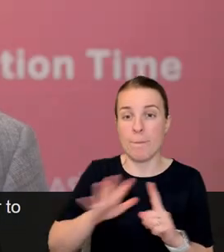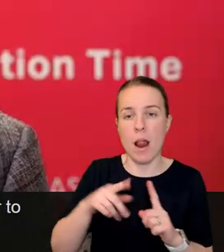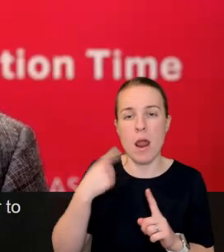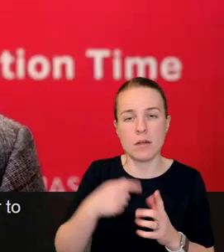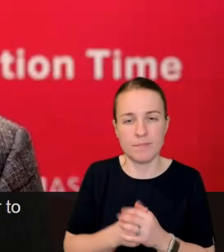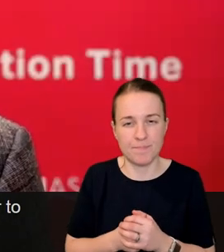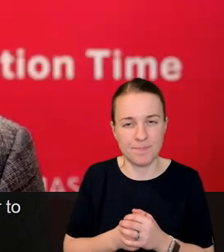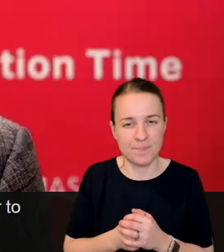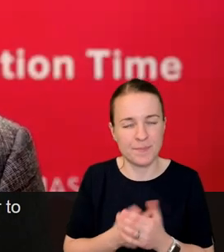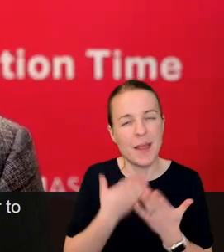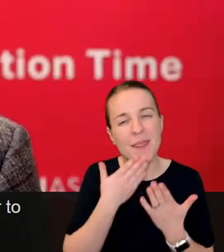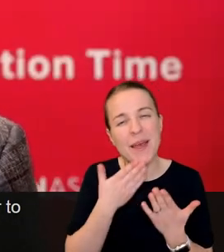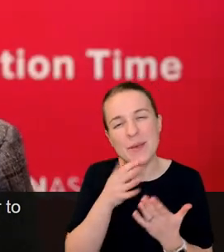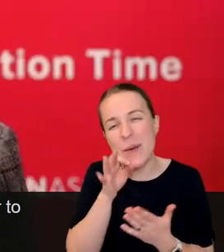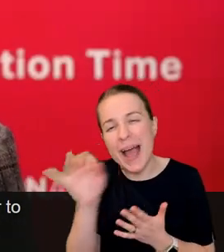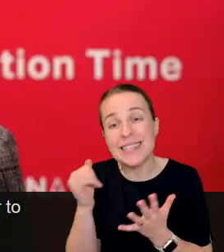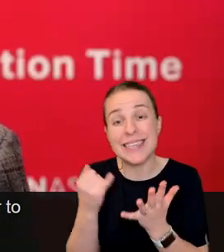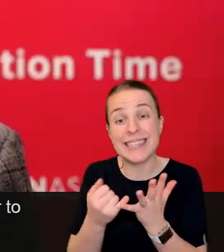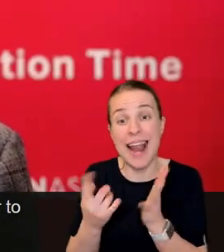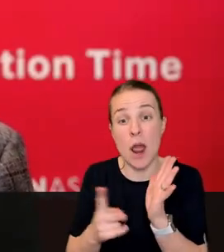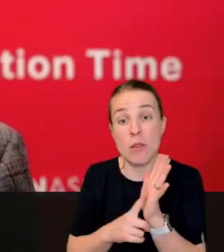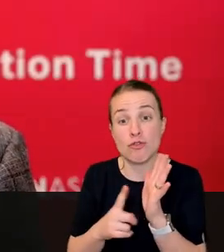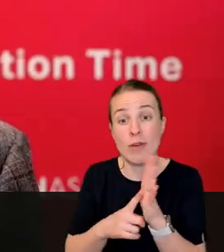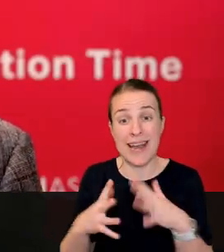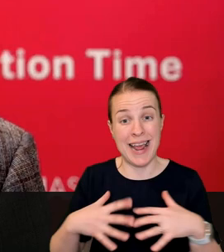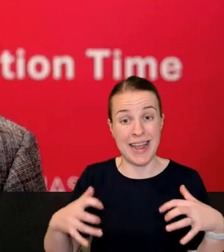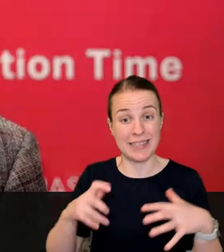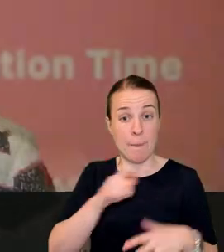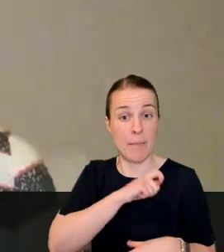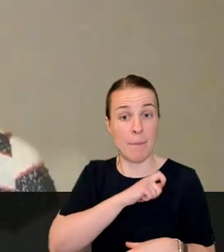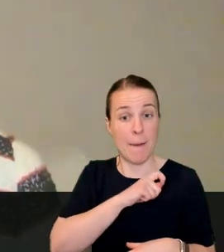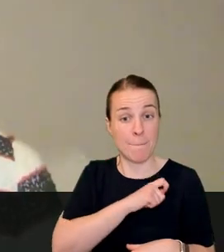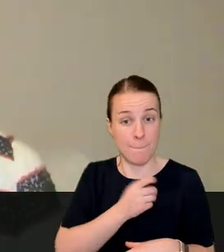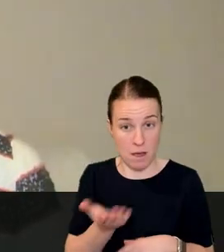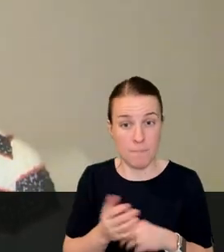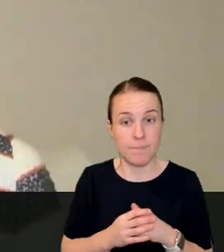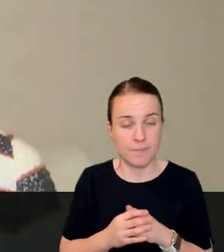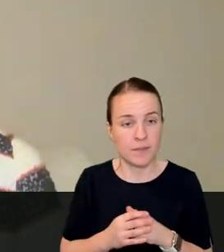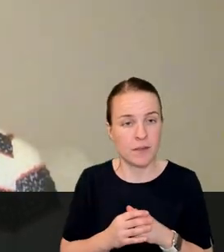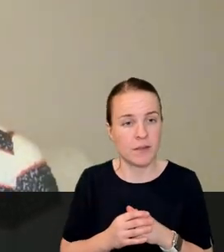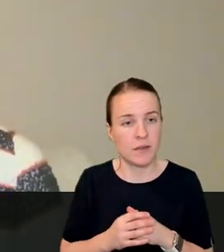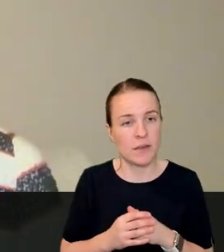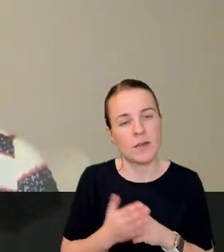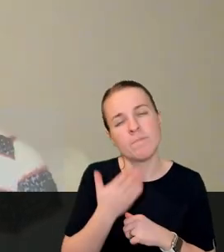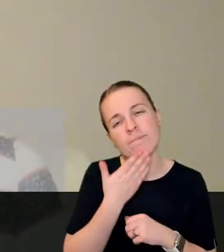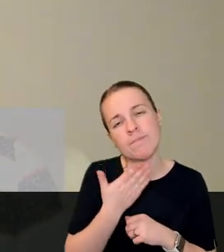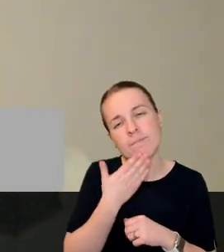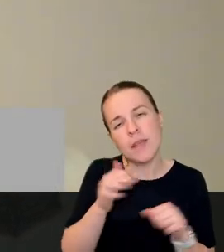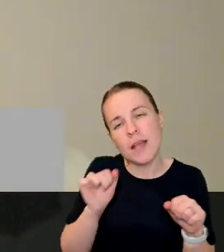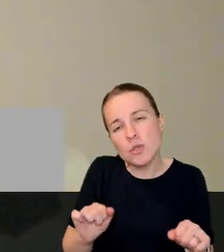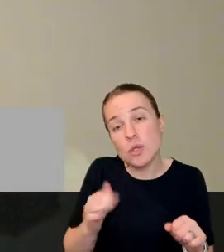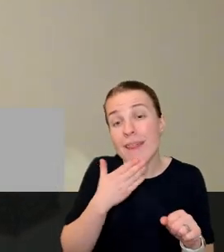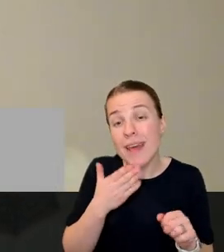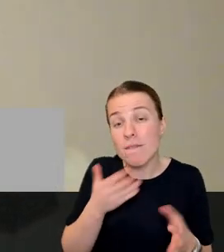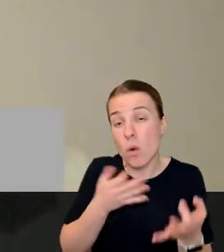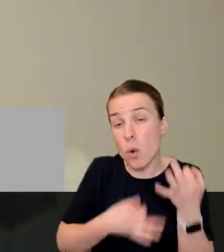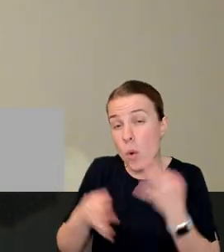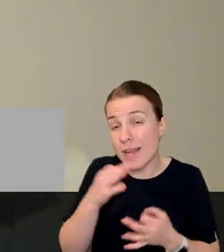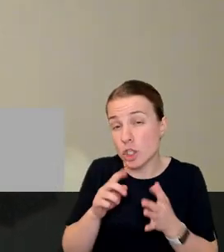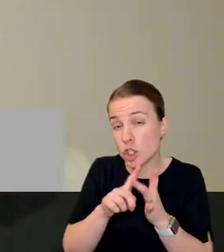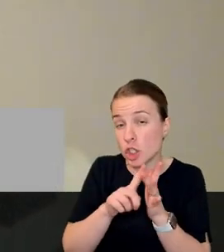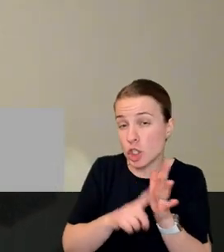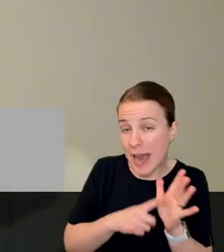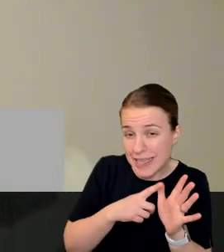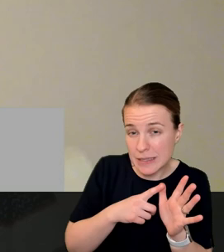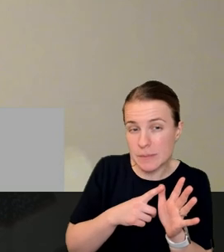Sem Moema to reply? Thank you so much, Chair, and thank you for your questions, Jasmine. And I